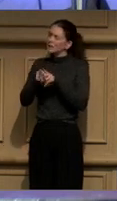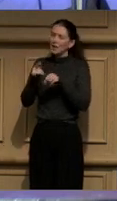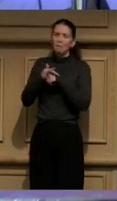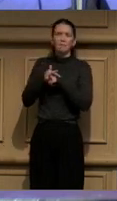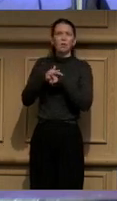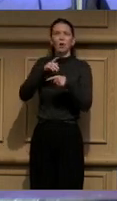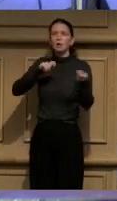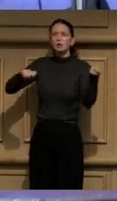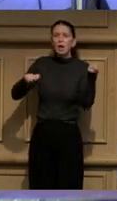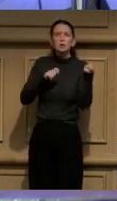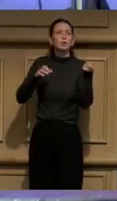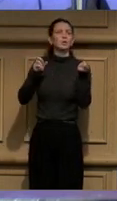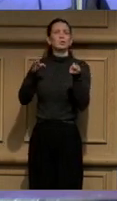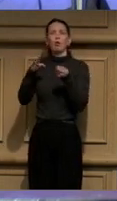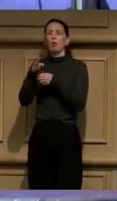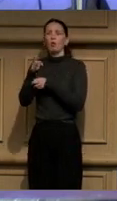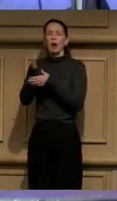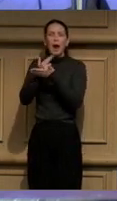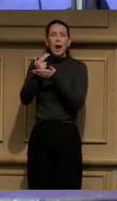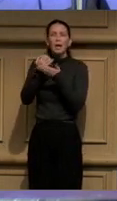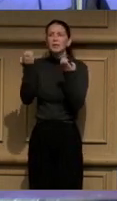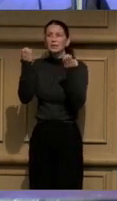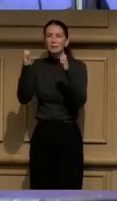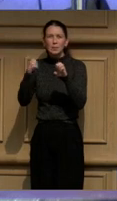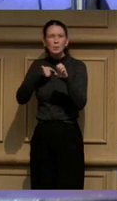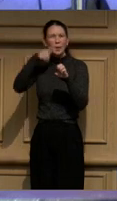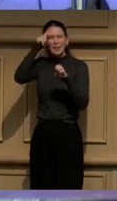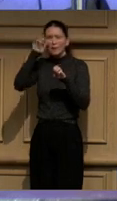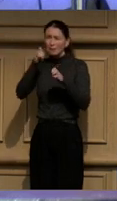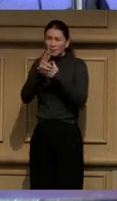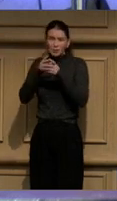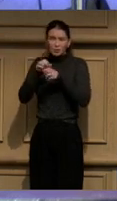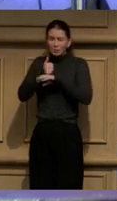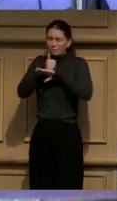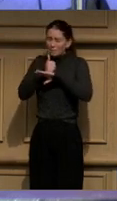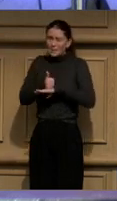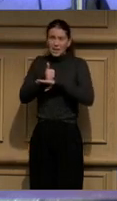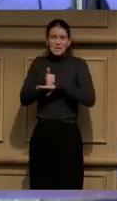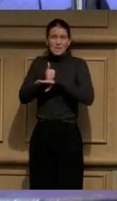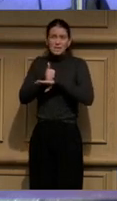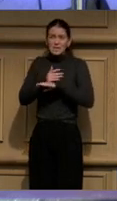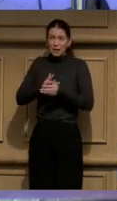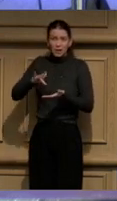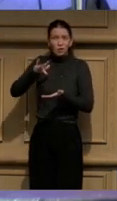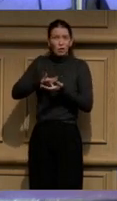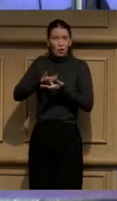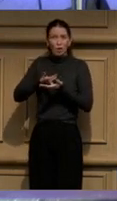art exhibitions. So I think there's something fundamental that needs to change in the education of the child in the